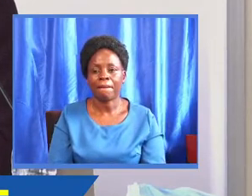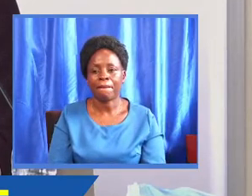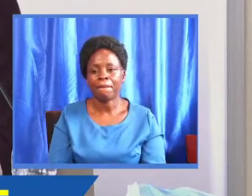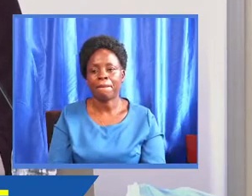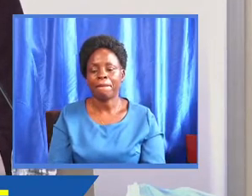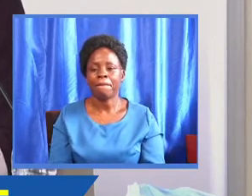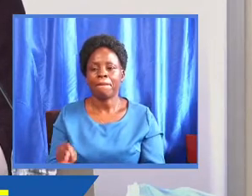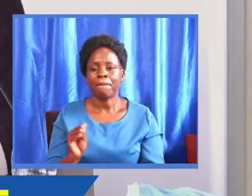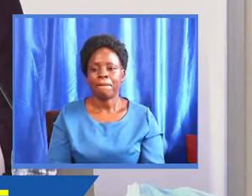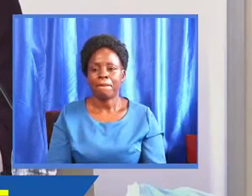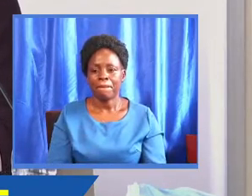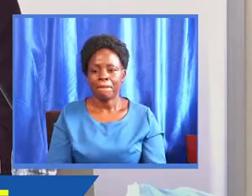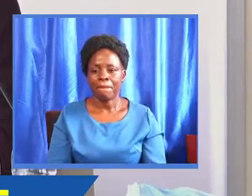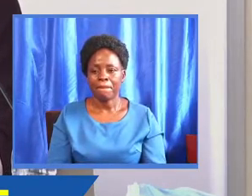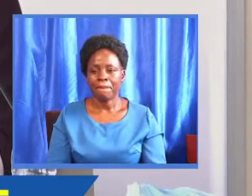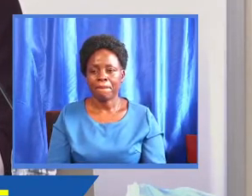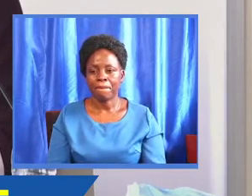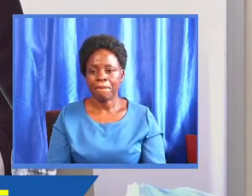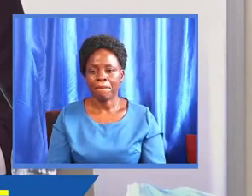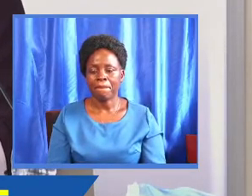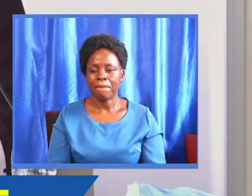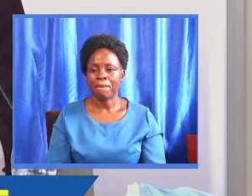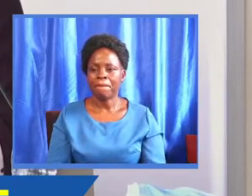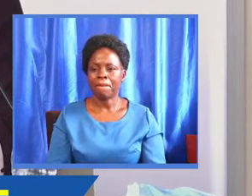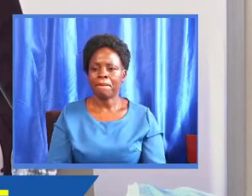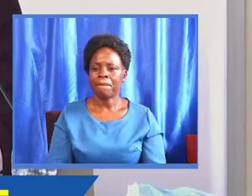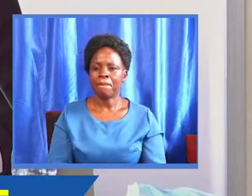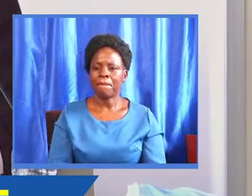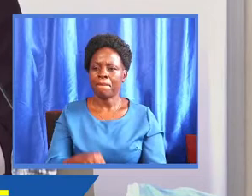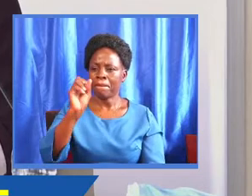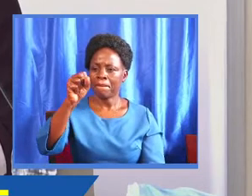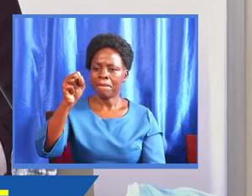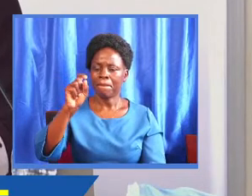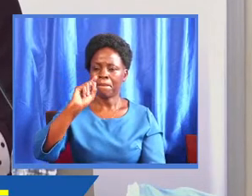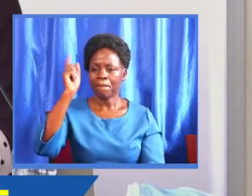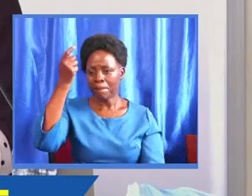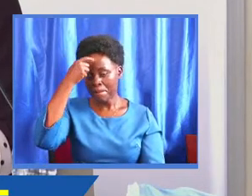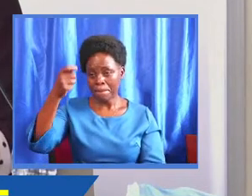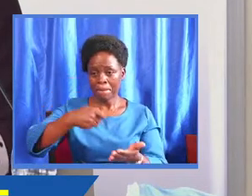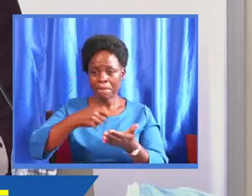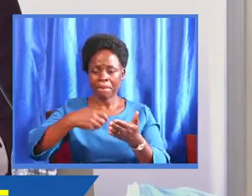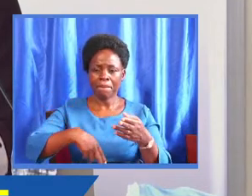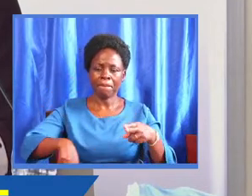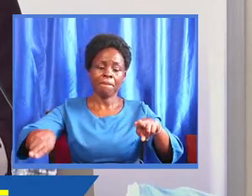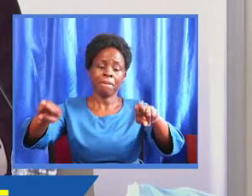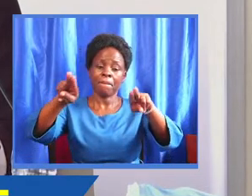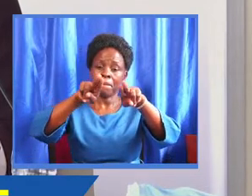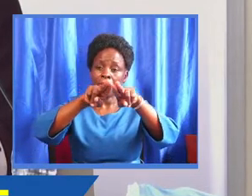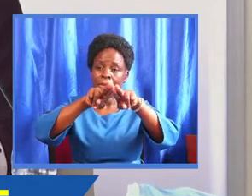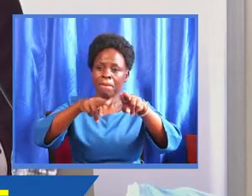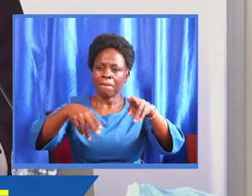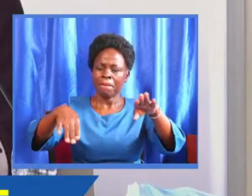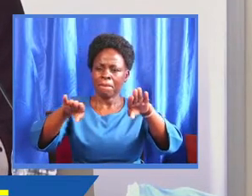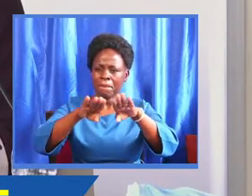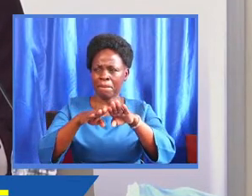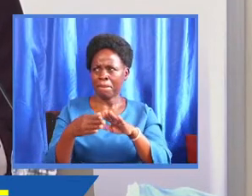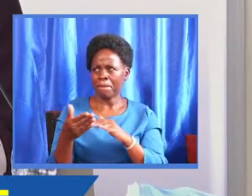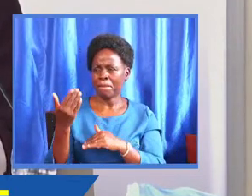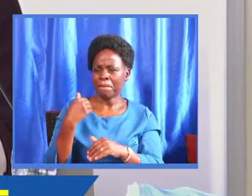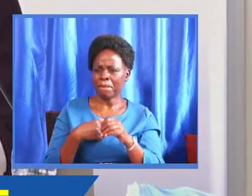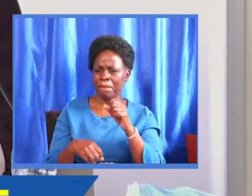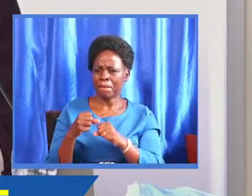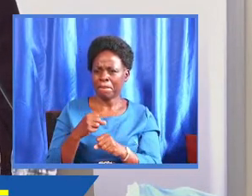Hakim, Riponami, right? Yeah, government signed a contract that was late last year